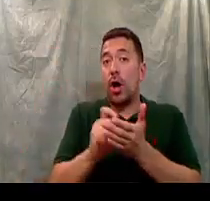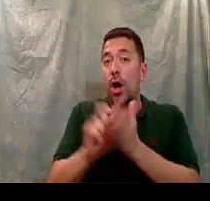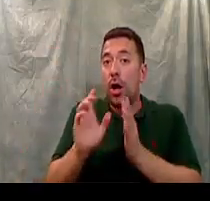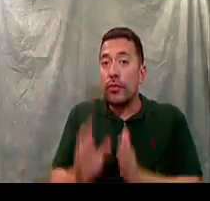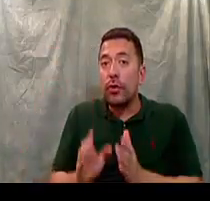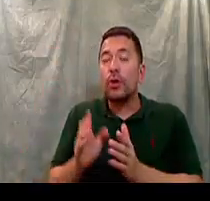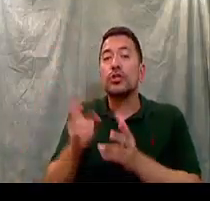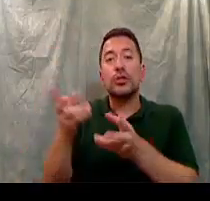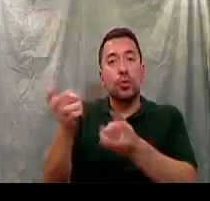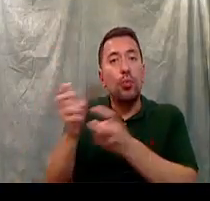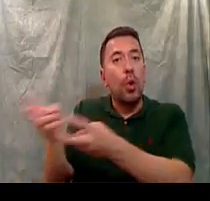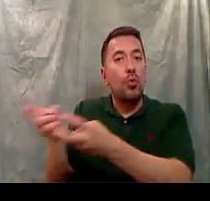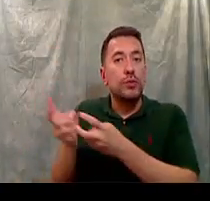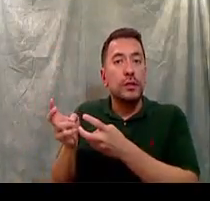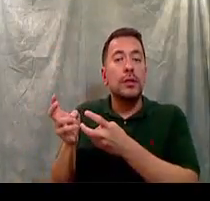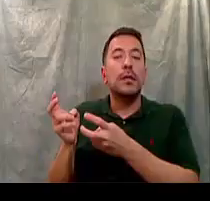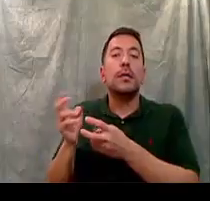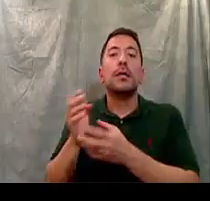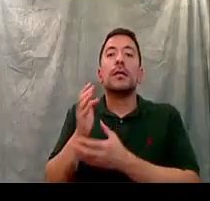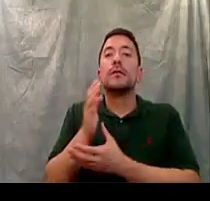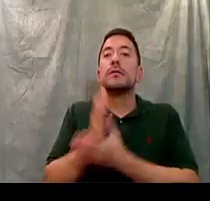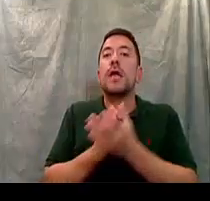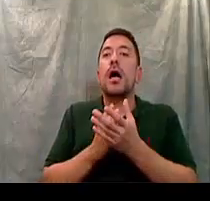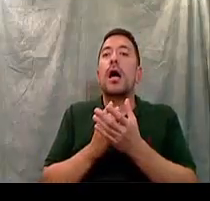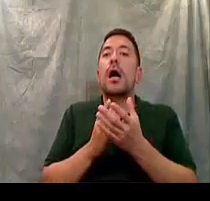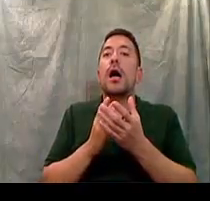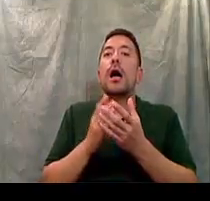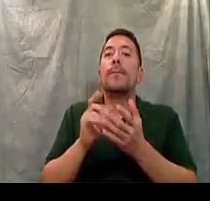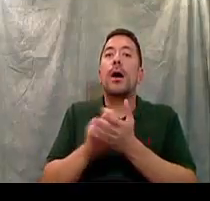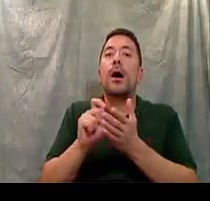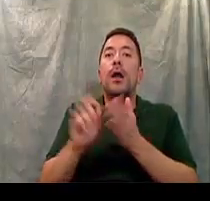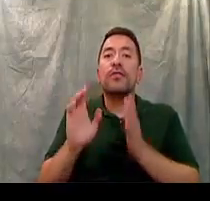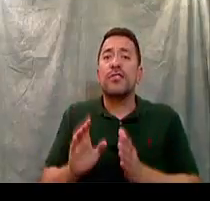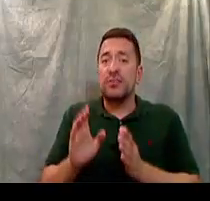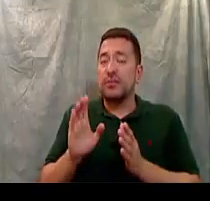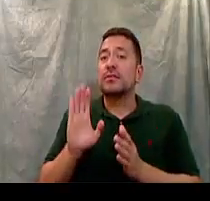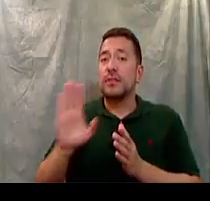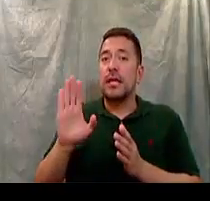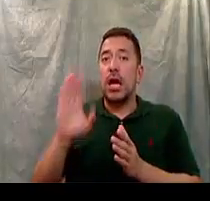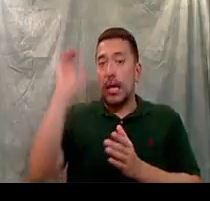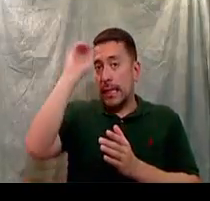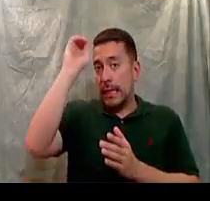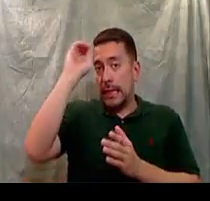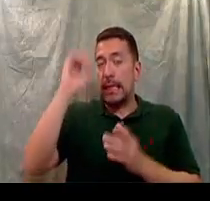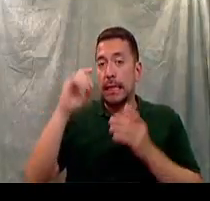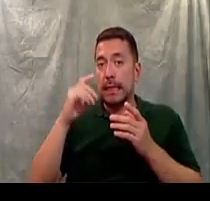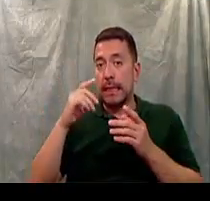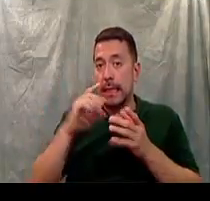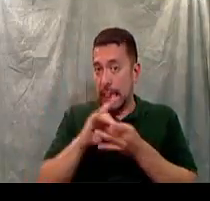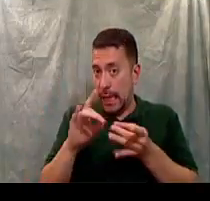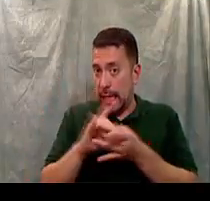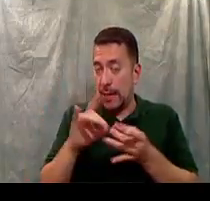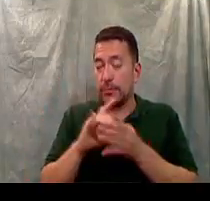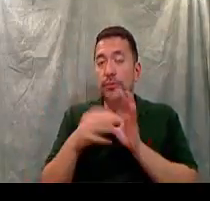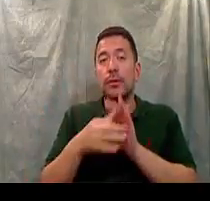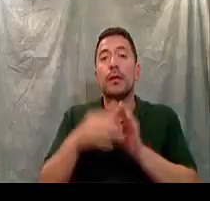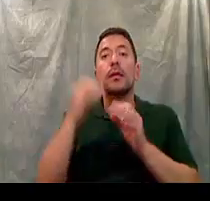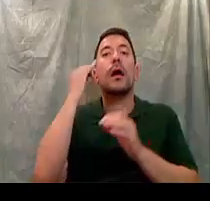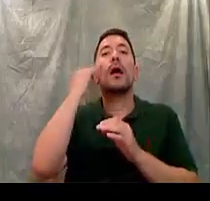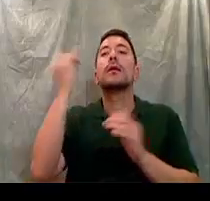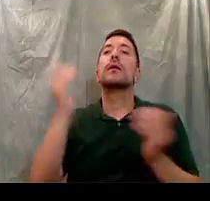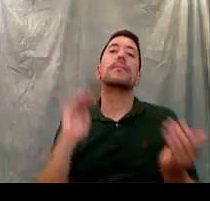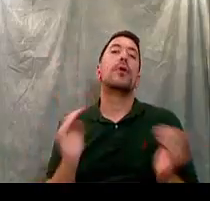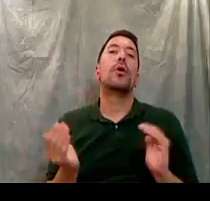quotes, some claims of authors to elaborate on that idea, as opposed to maybe